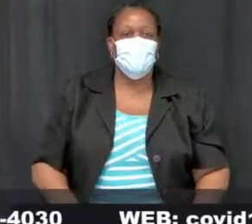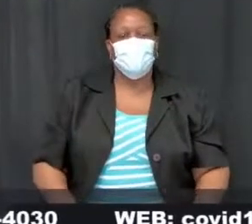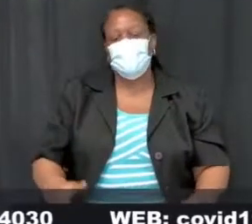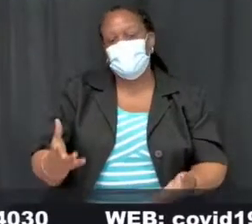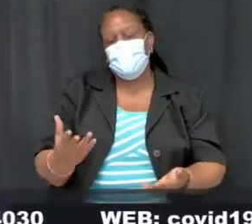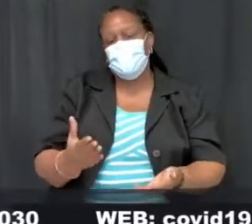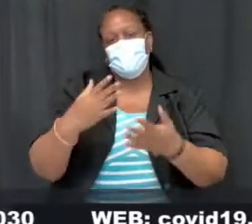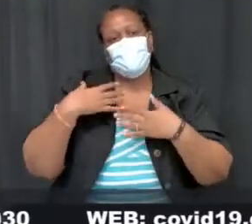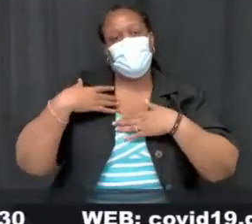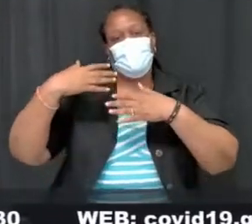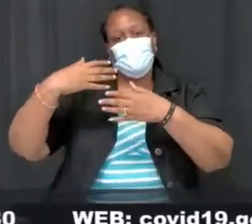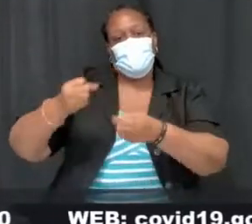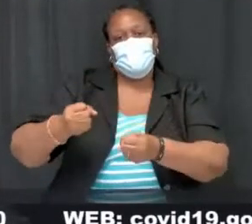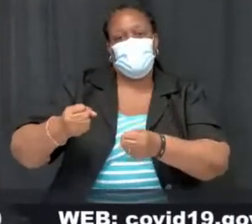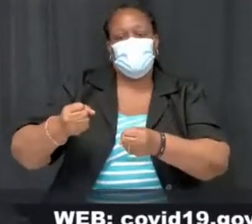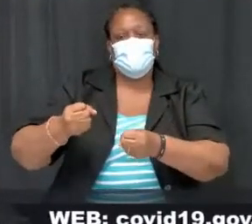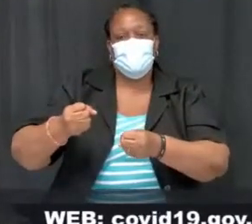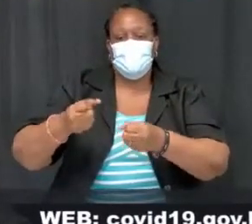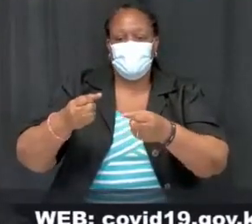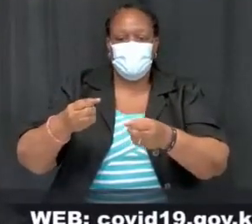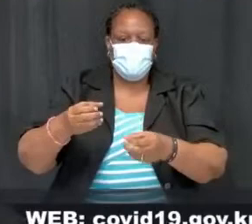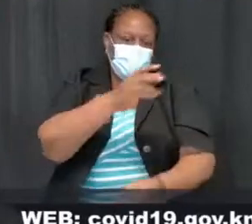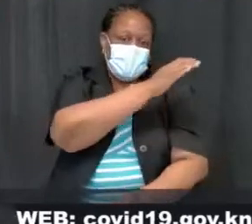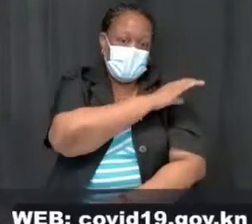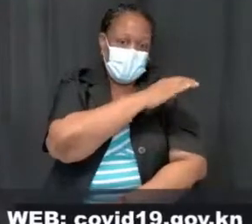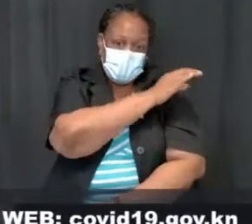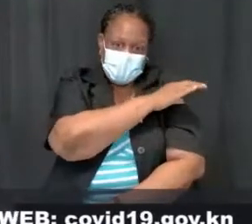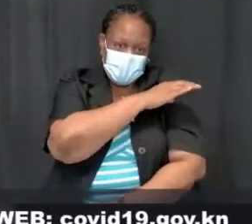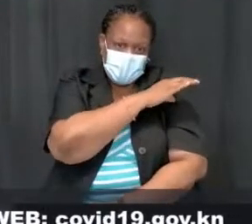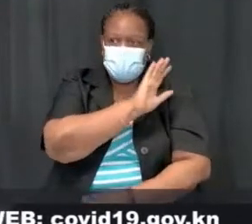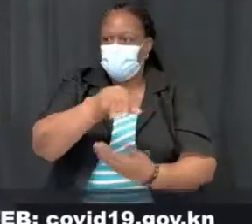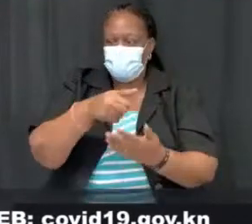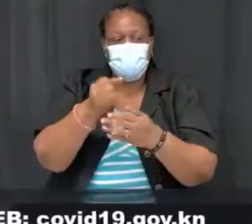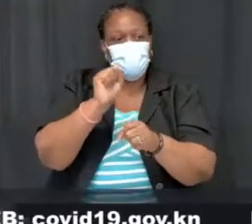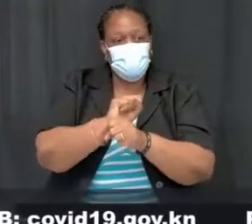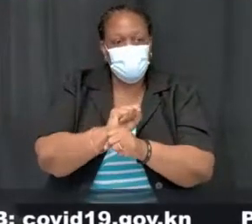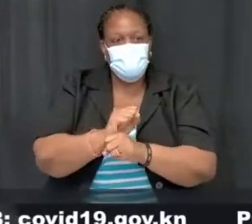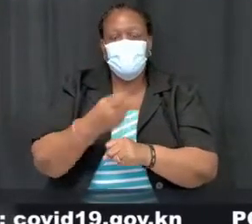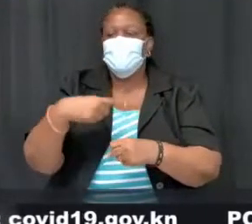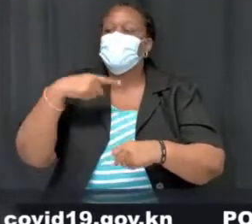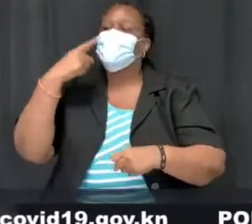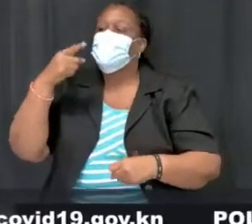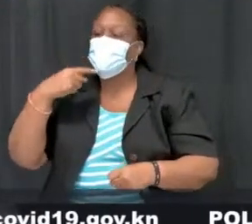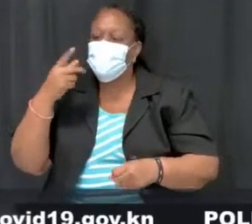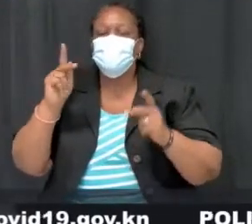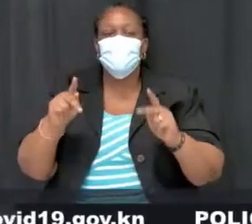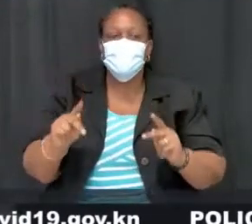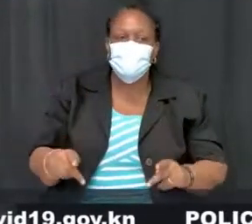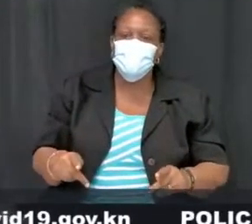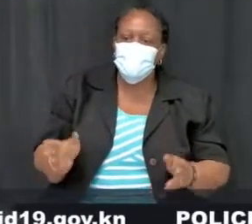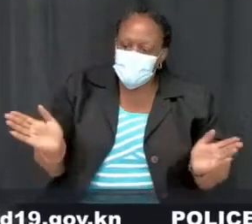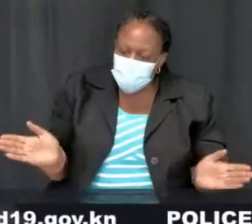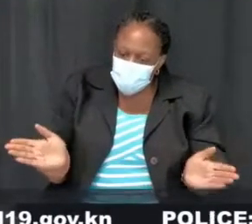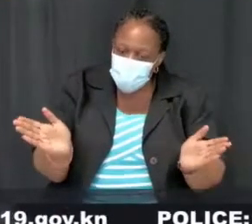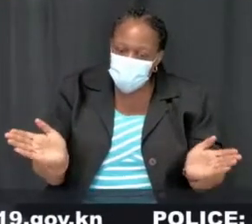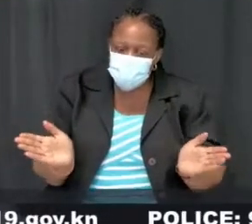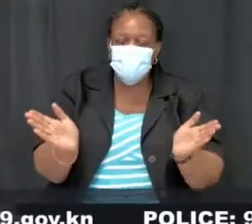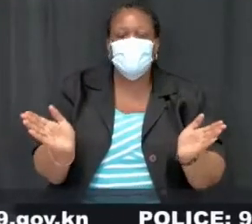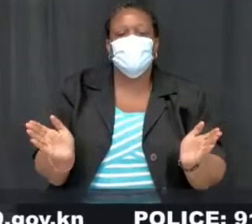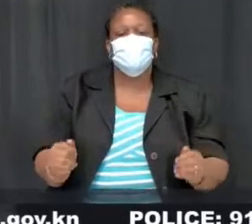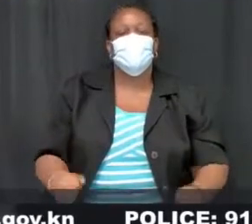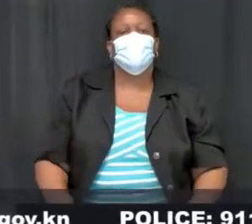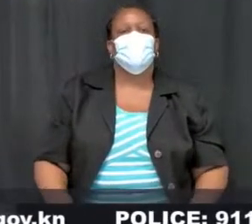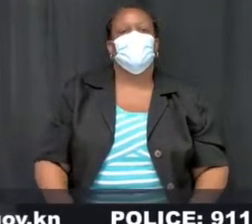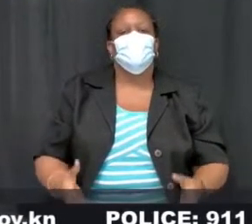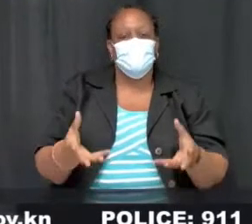worked in all of the health centers throughout St. Kitts and Nevis. And I want to thank all of the nurses and the